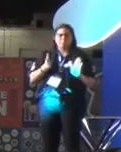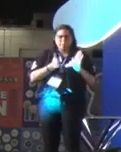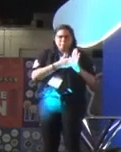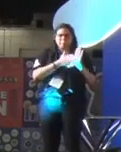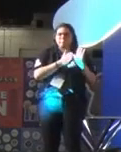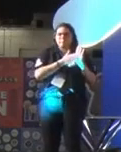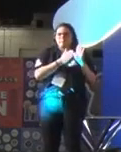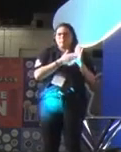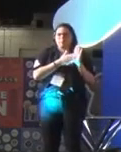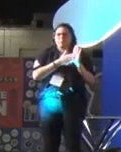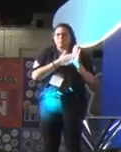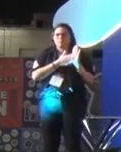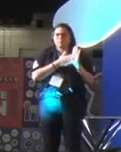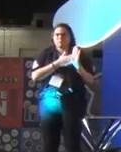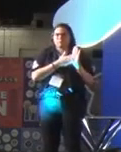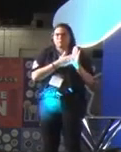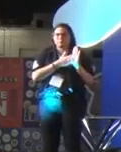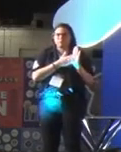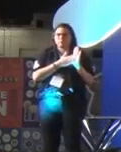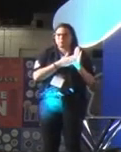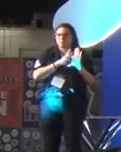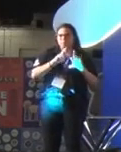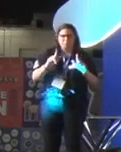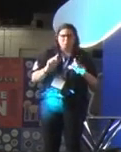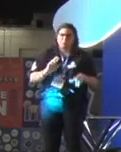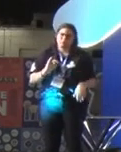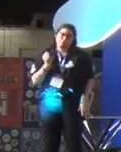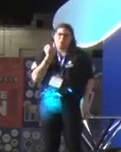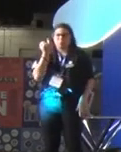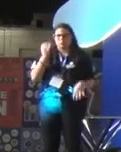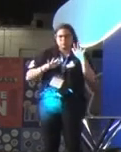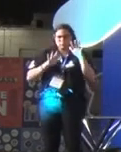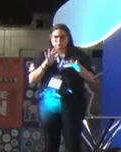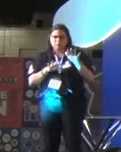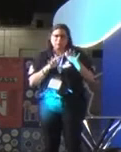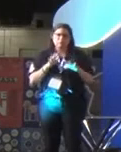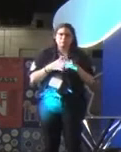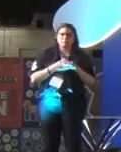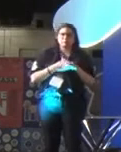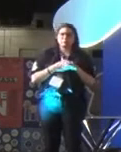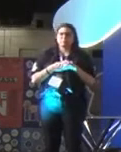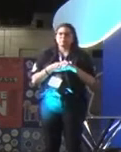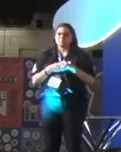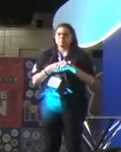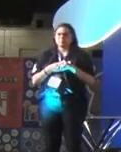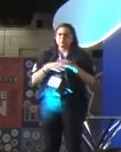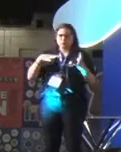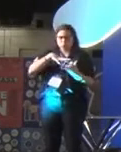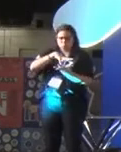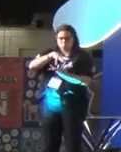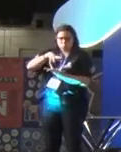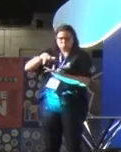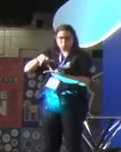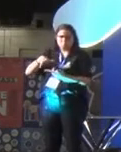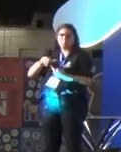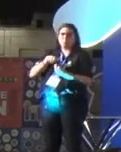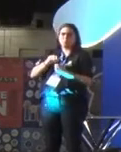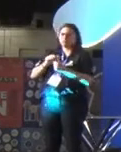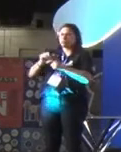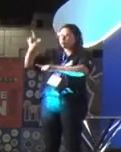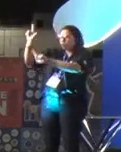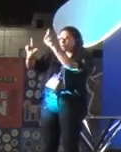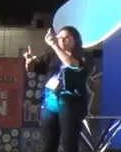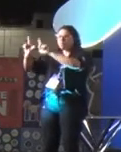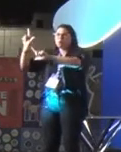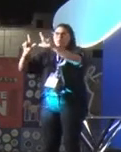Conspiracy theories can actually draw on the worlds of film, of television, gaming in